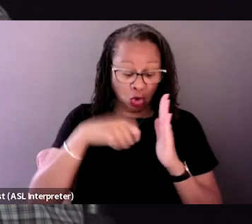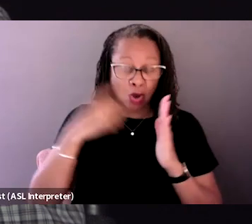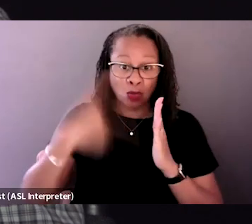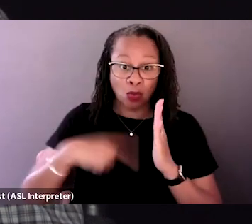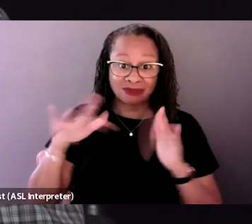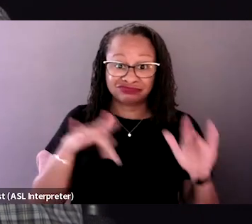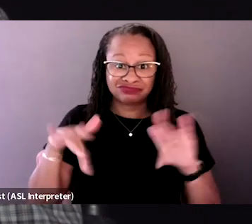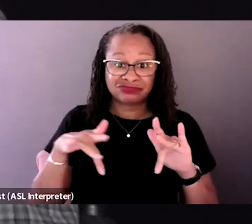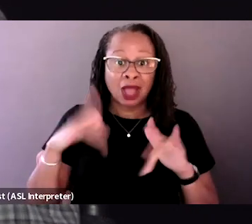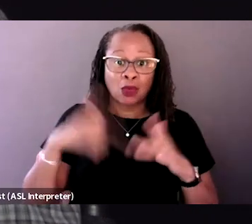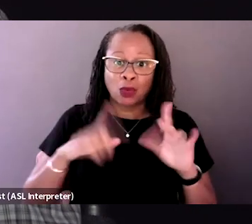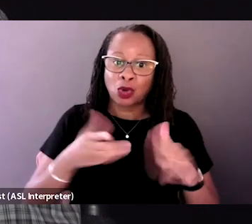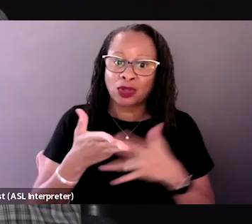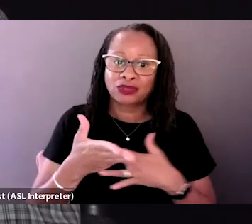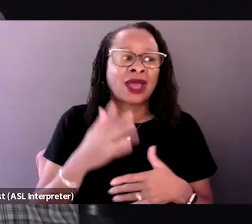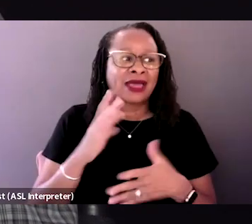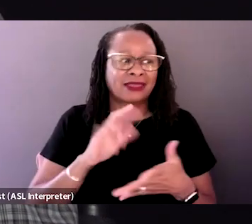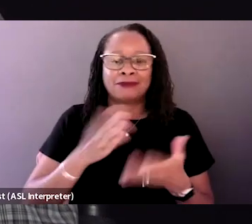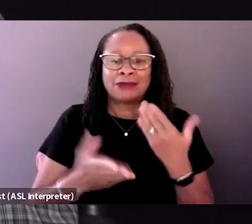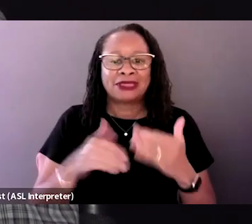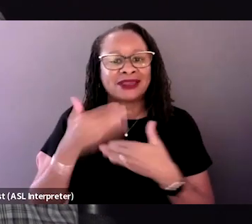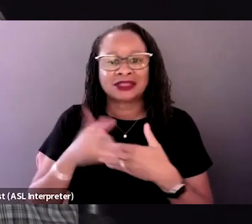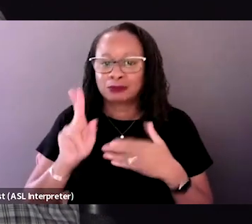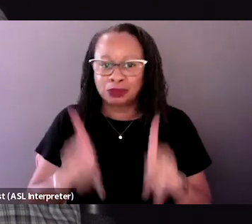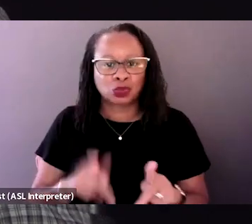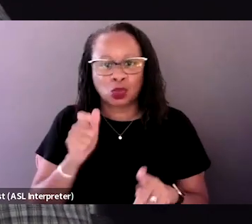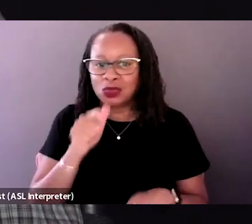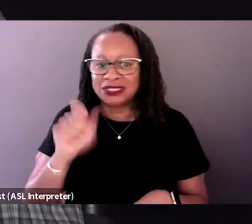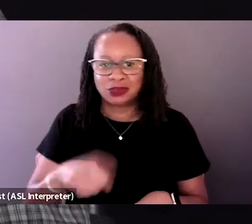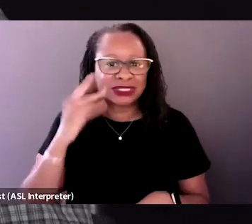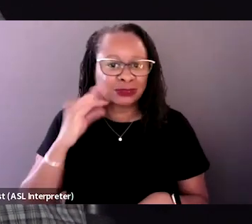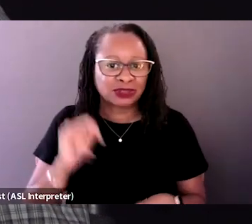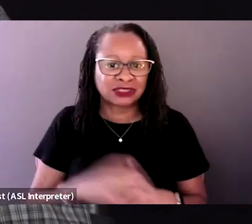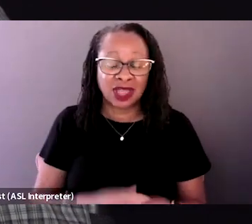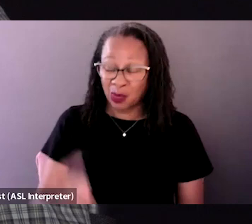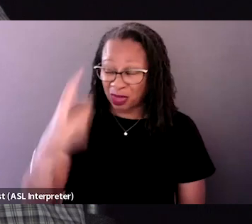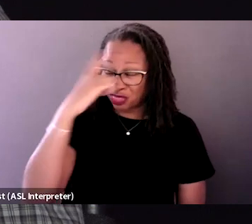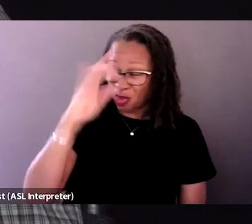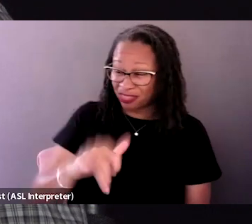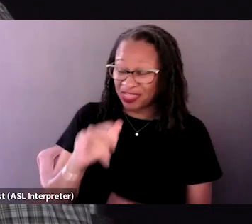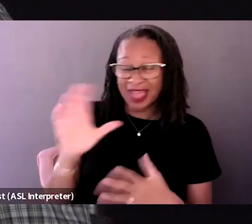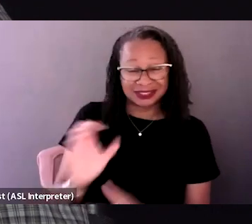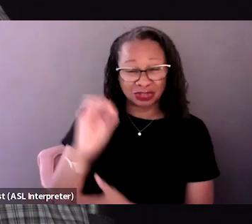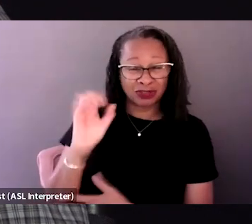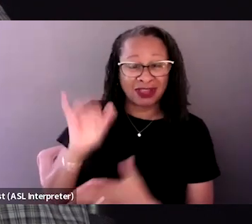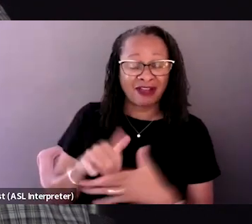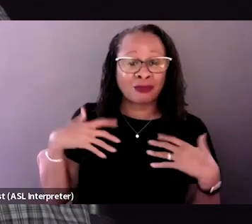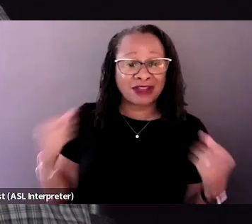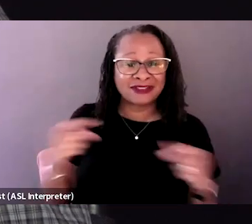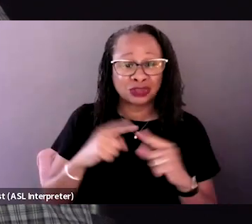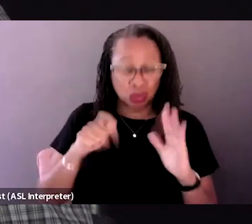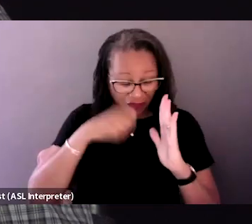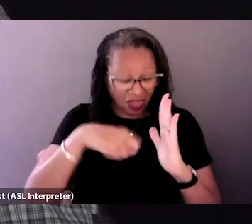record what we were going through, maybe someone else wouldn't need to stand in our shoes. And we just thought this degree of bravery, not only the presence of mind to turn on the